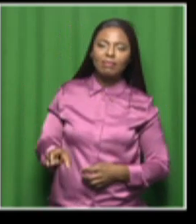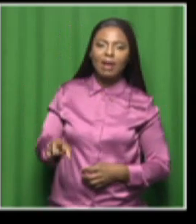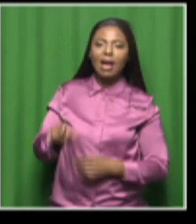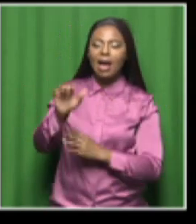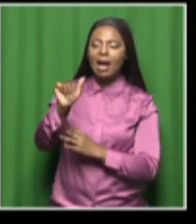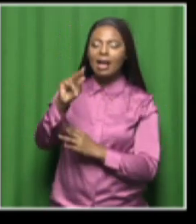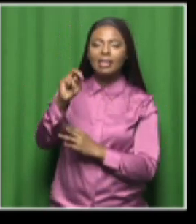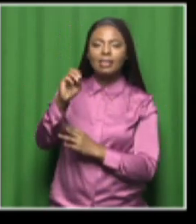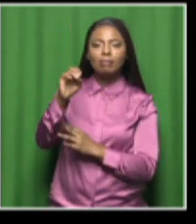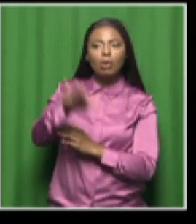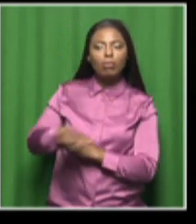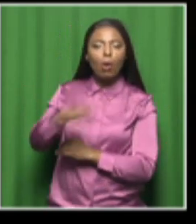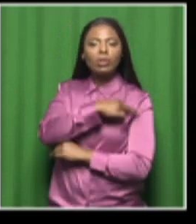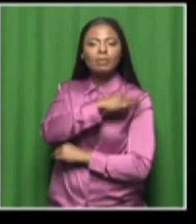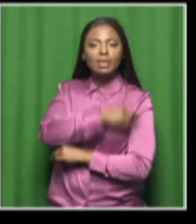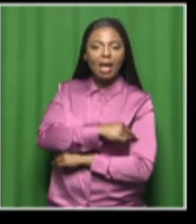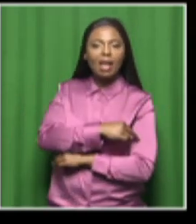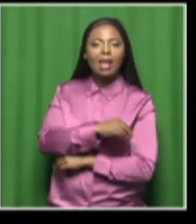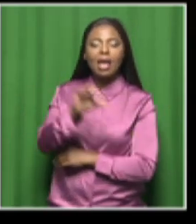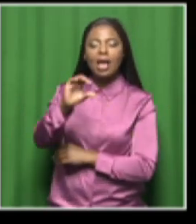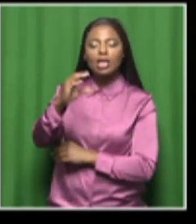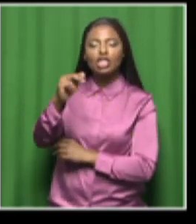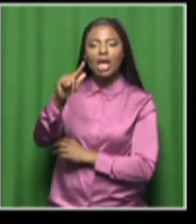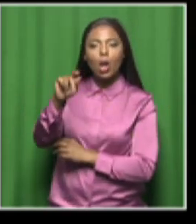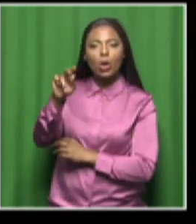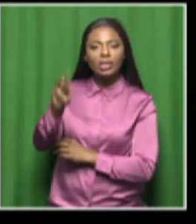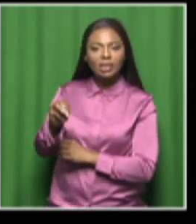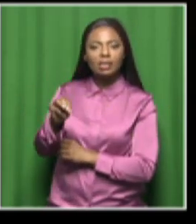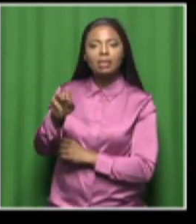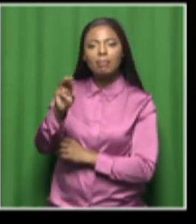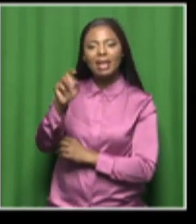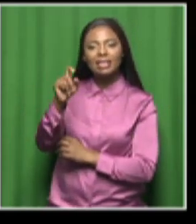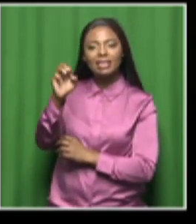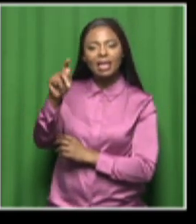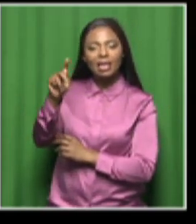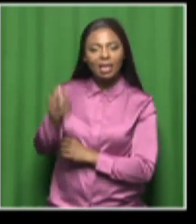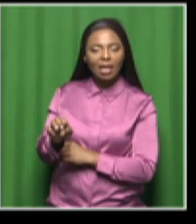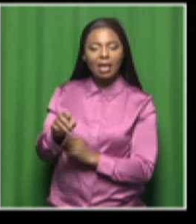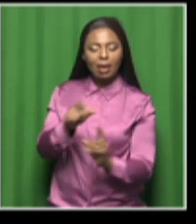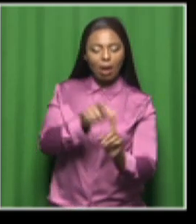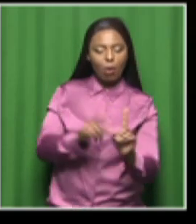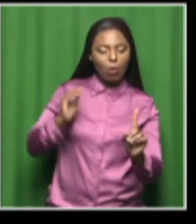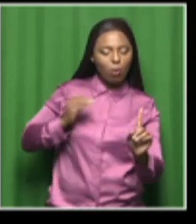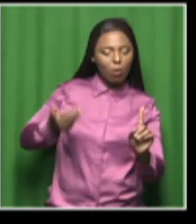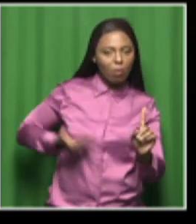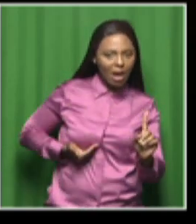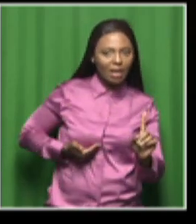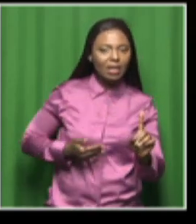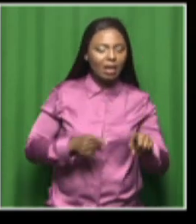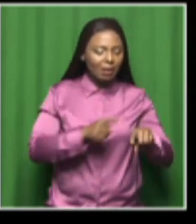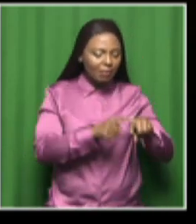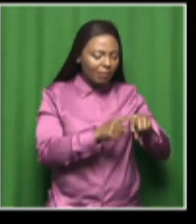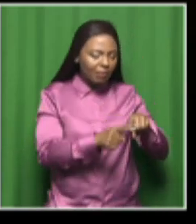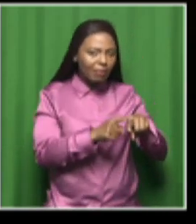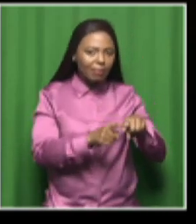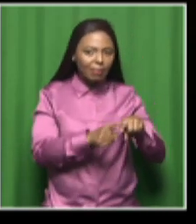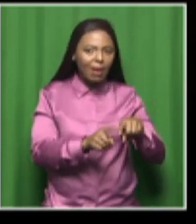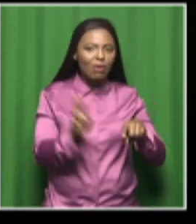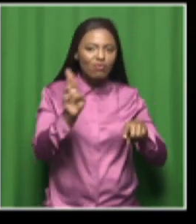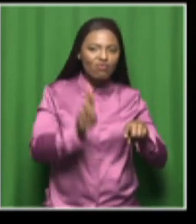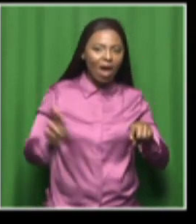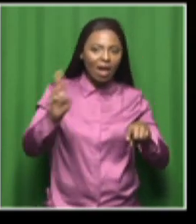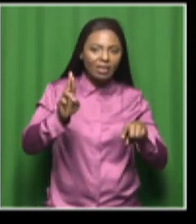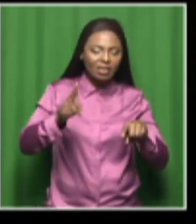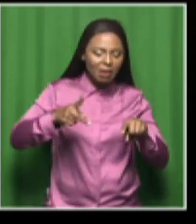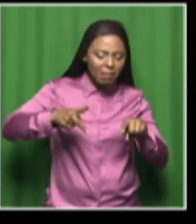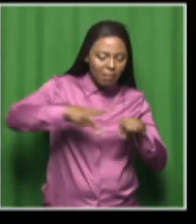Hospital resulted in a 2-month nightmare for a diabetic woman who ultimately lost her right leg after she